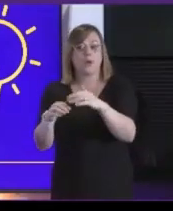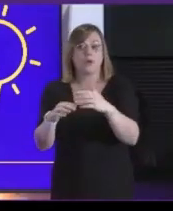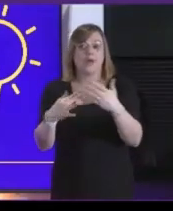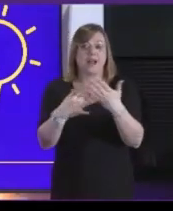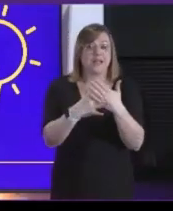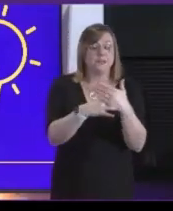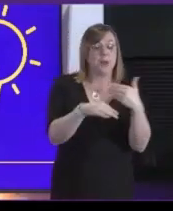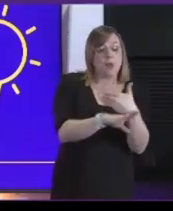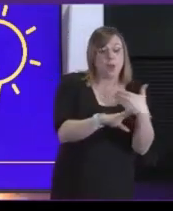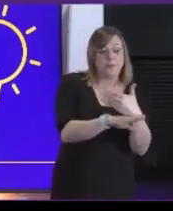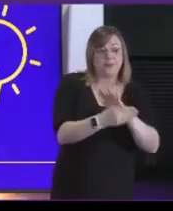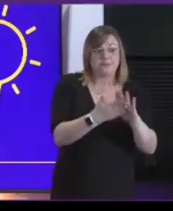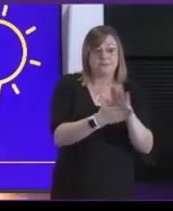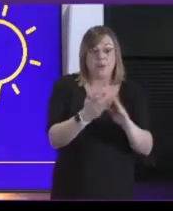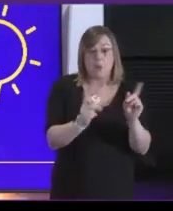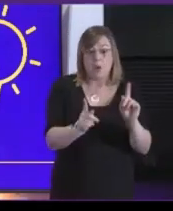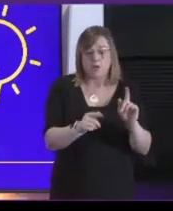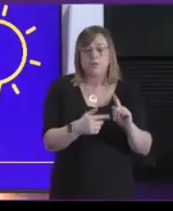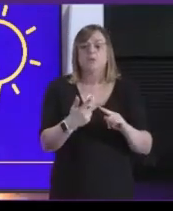mean?